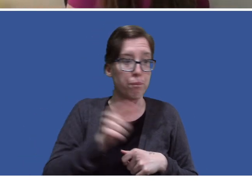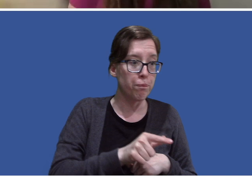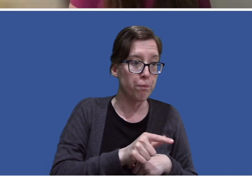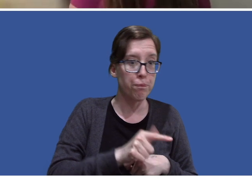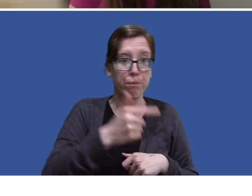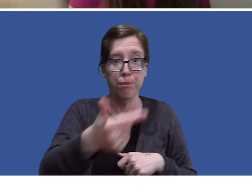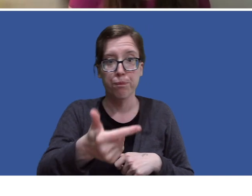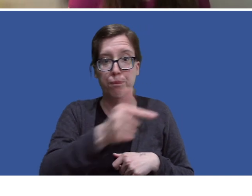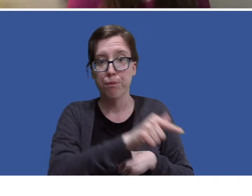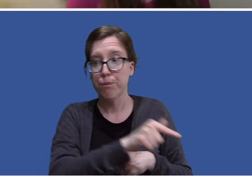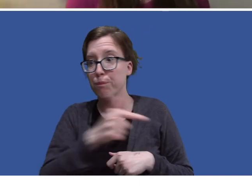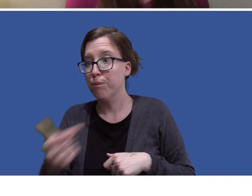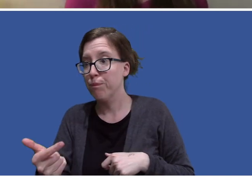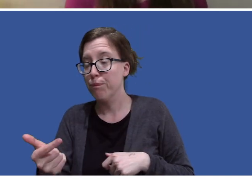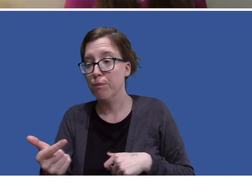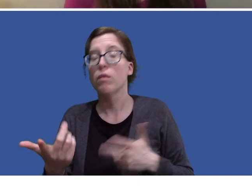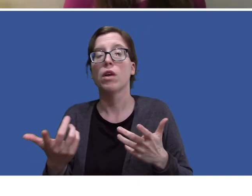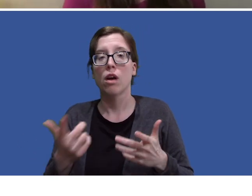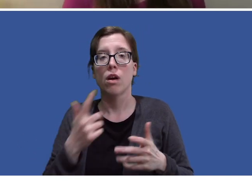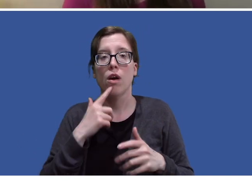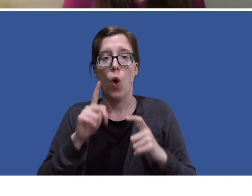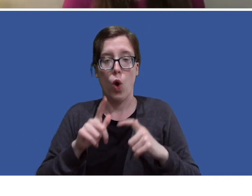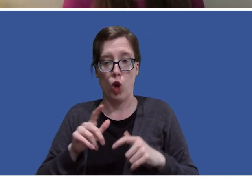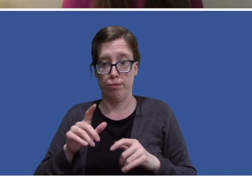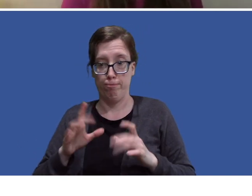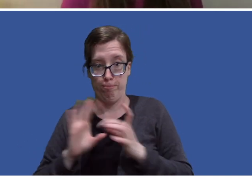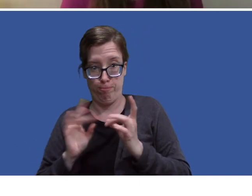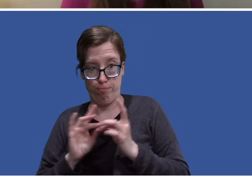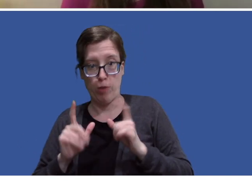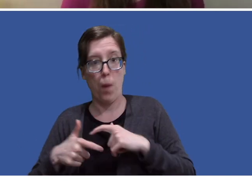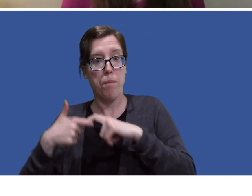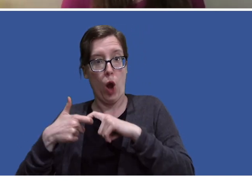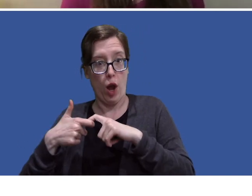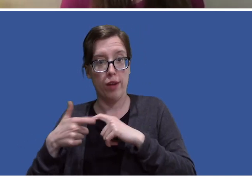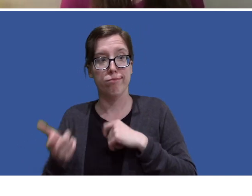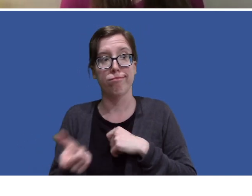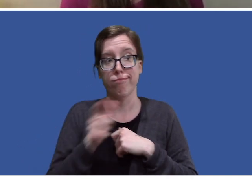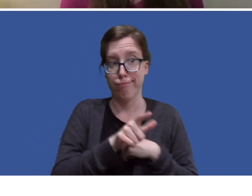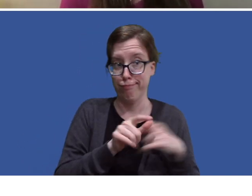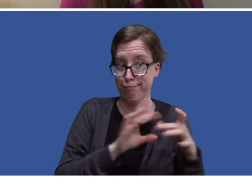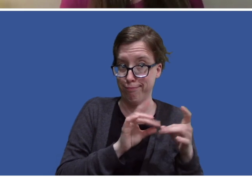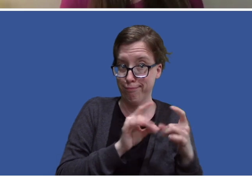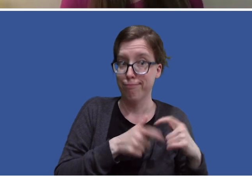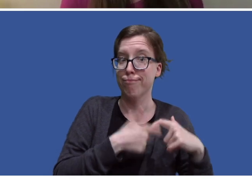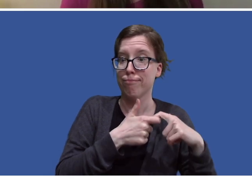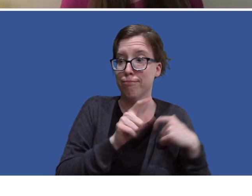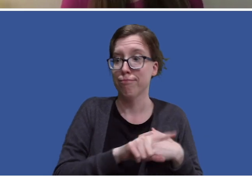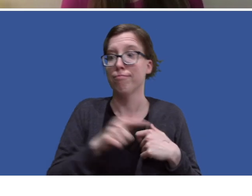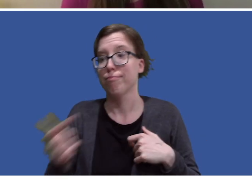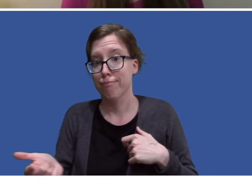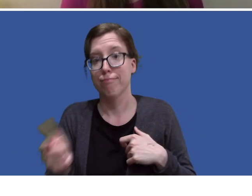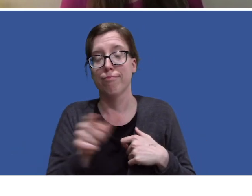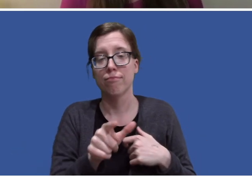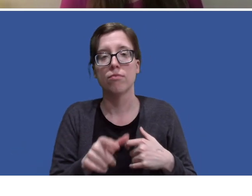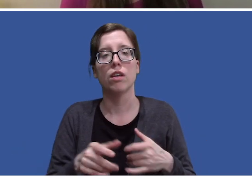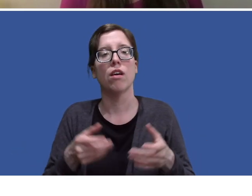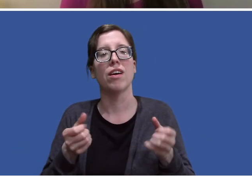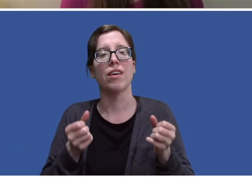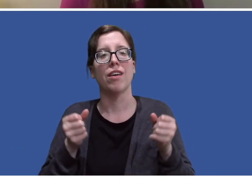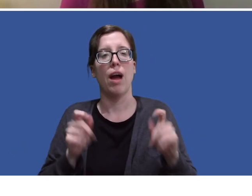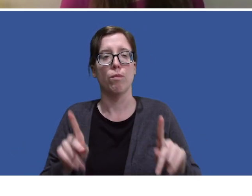This will help the student to be able to receive the message and give them an opportunity to respond and be an active group